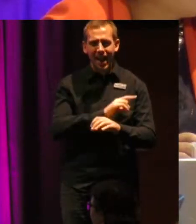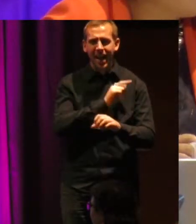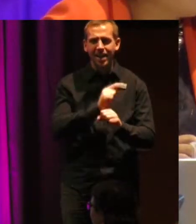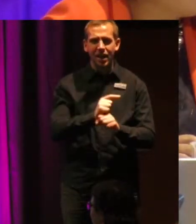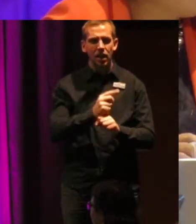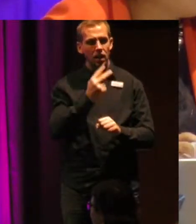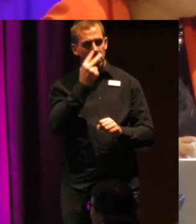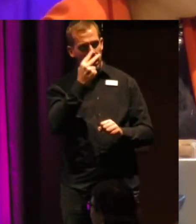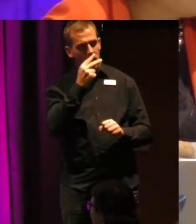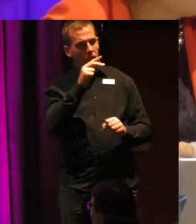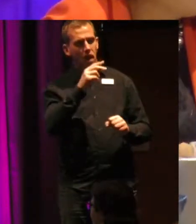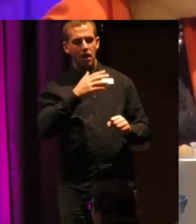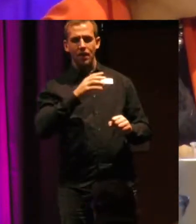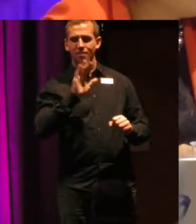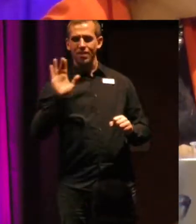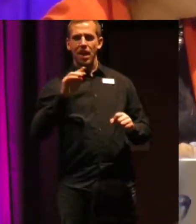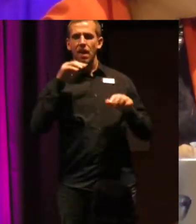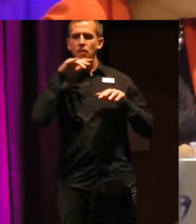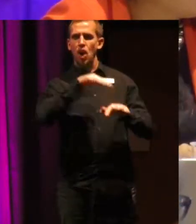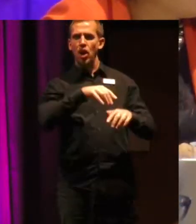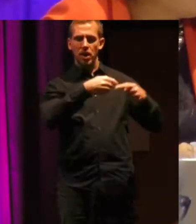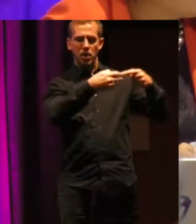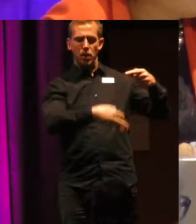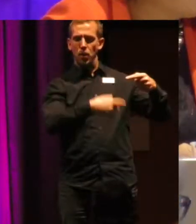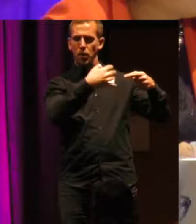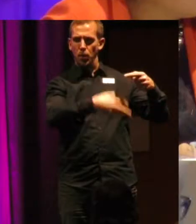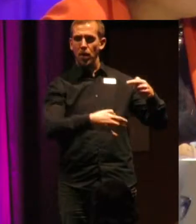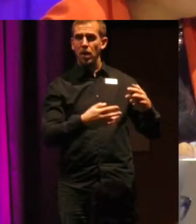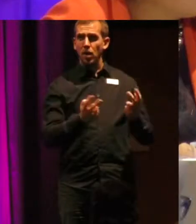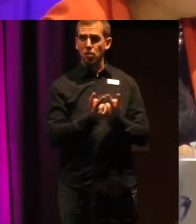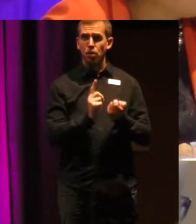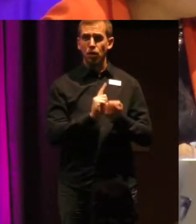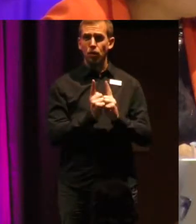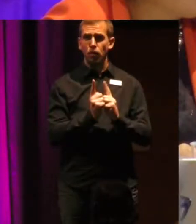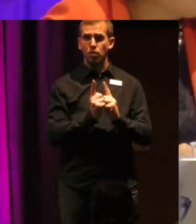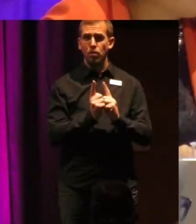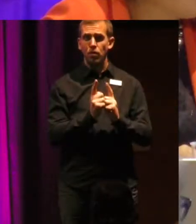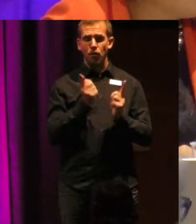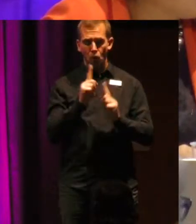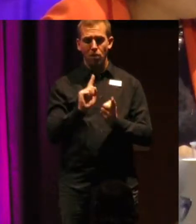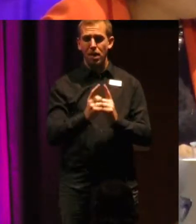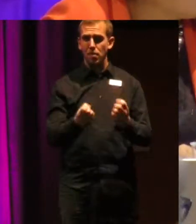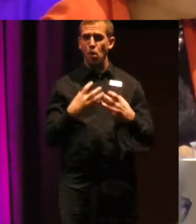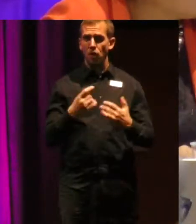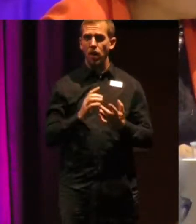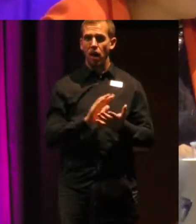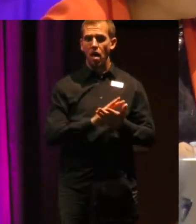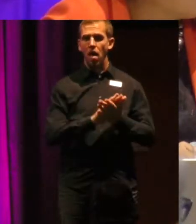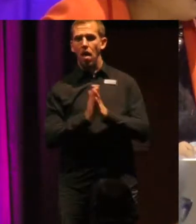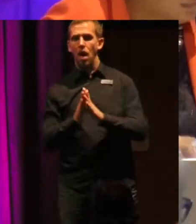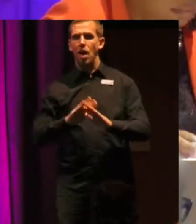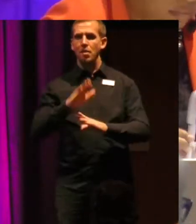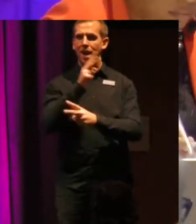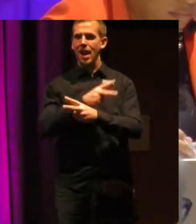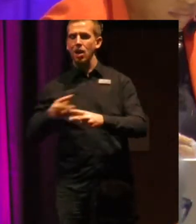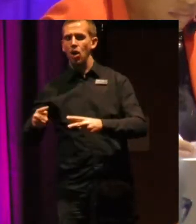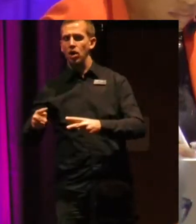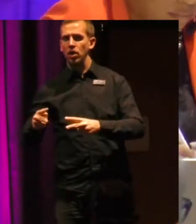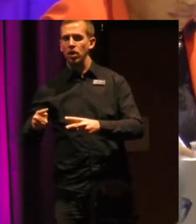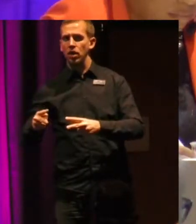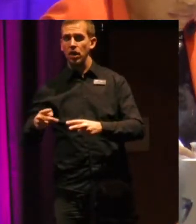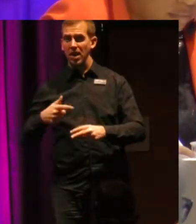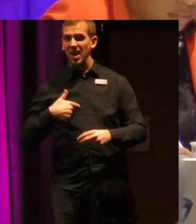see this in their flow? People get radicalized, and it's scary. I'm